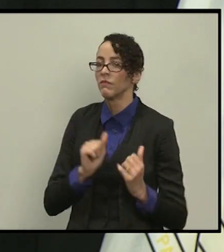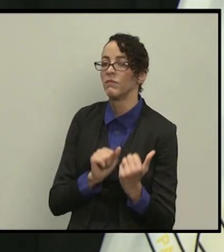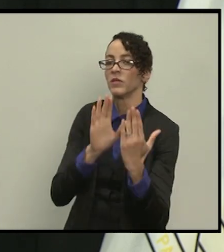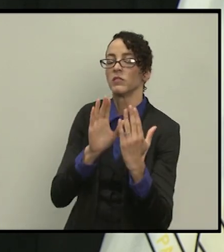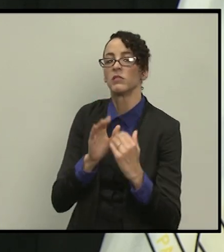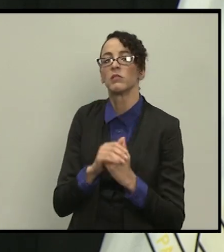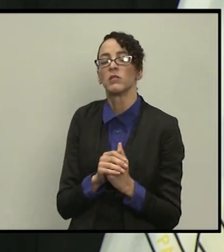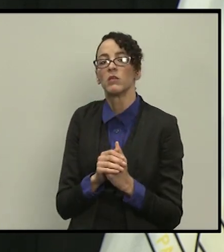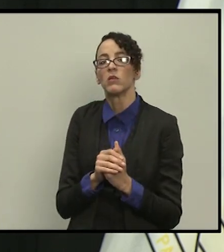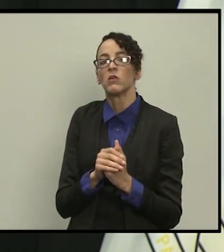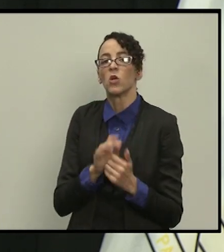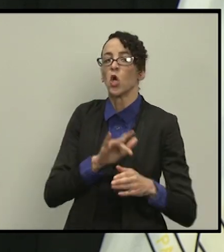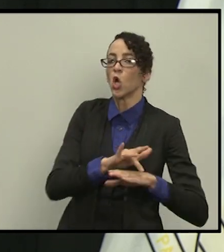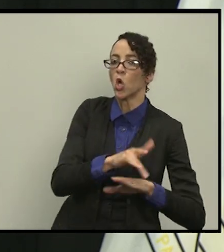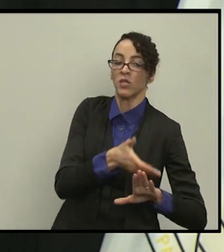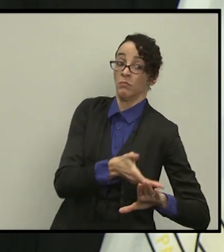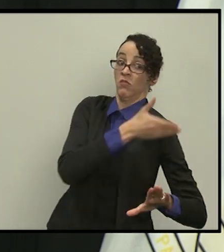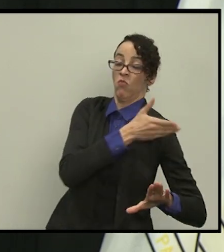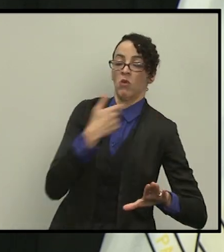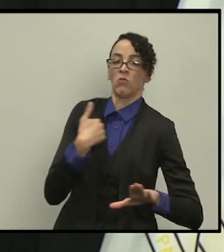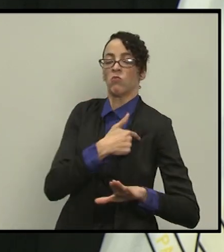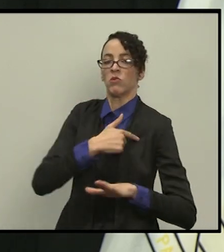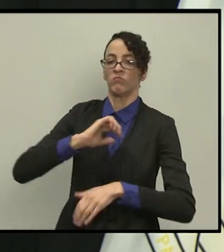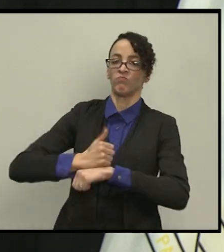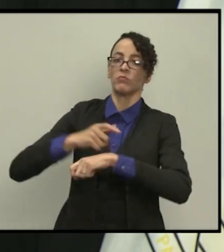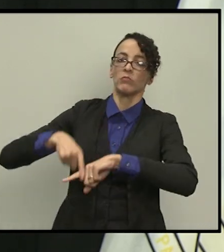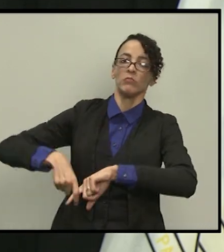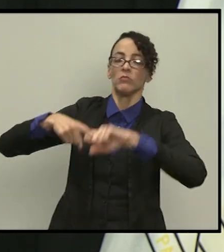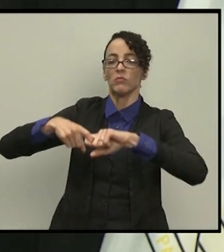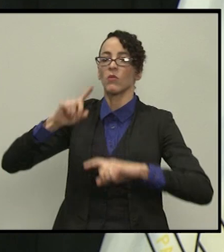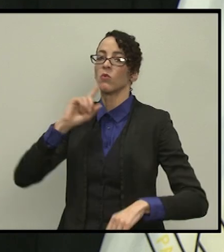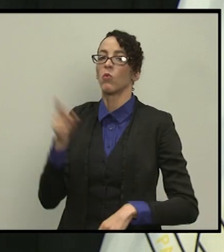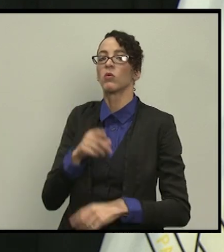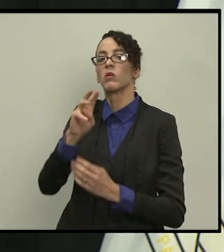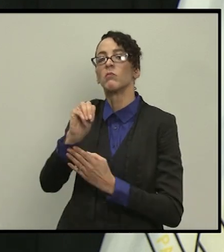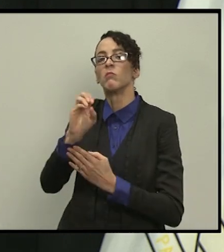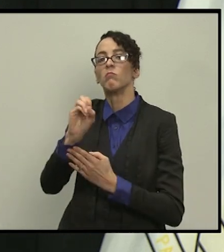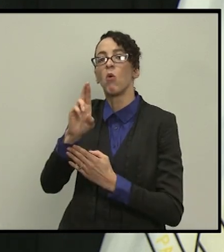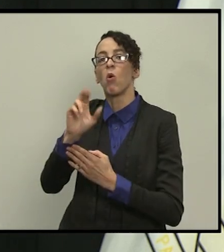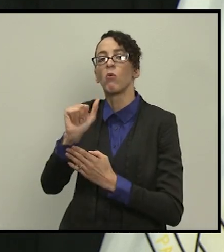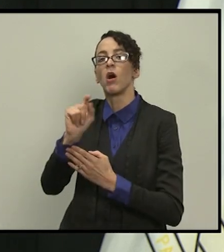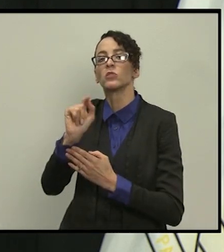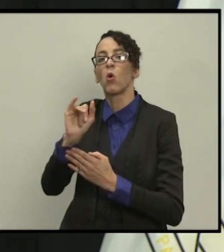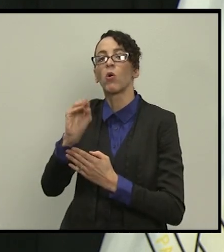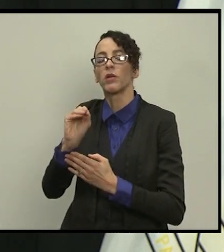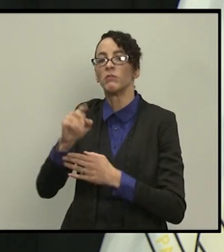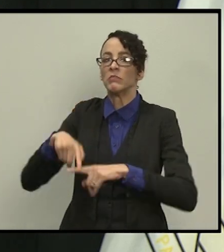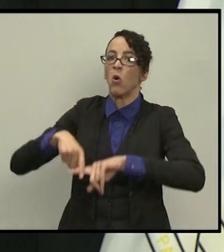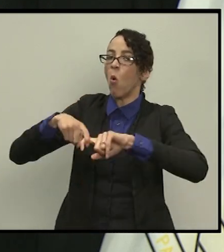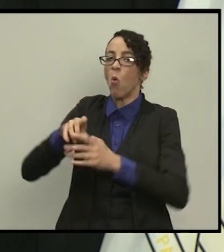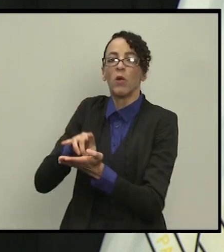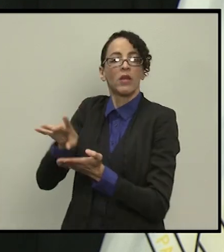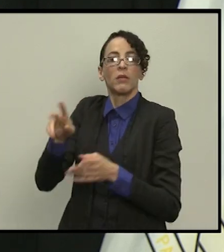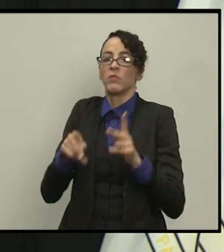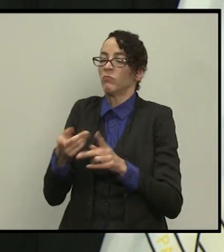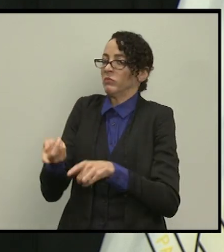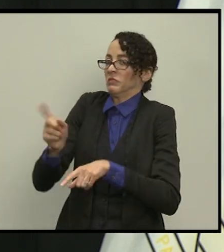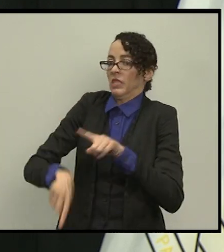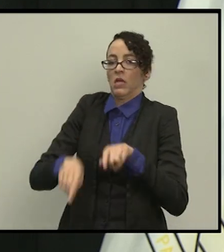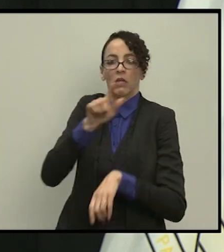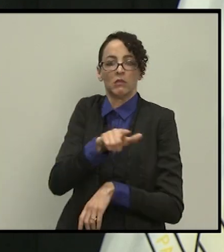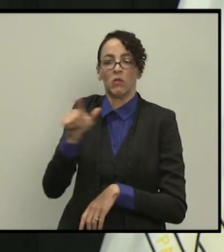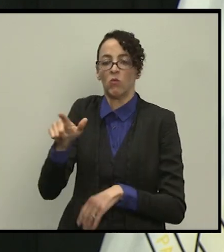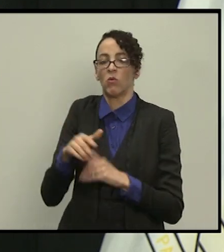a moratorium on evictions for residents and our commercial businesses. We